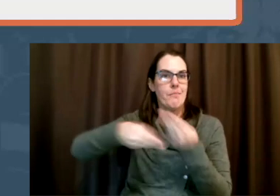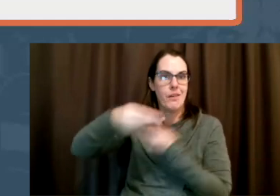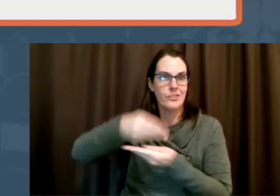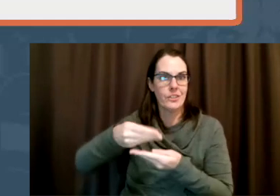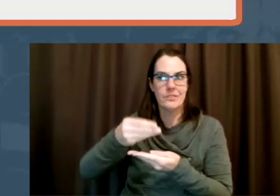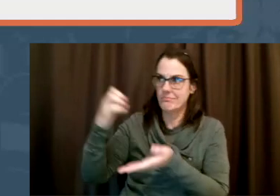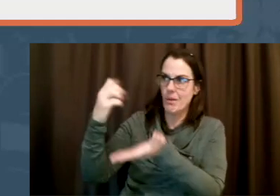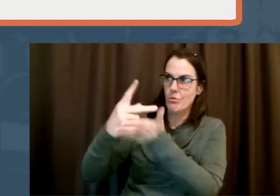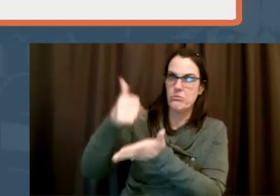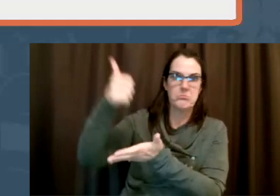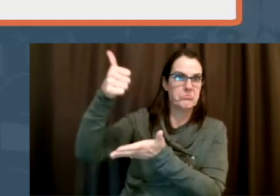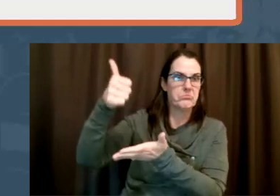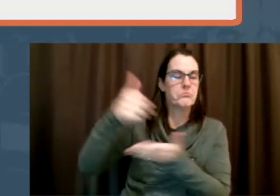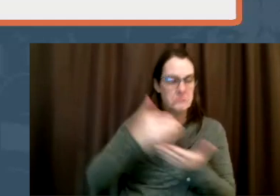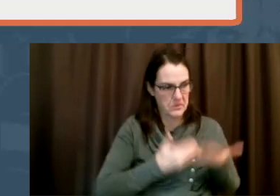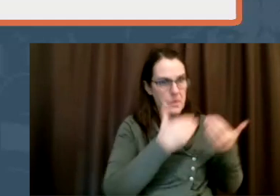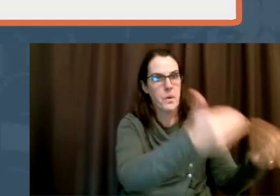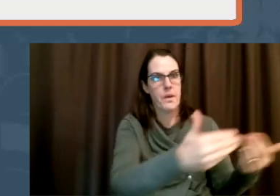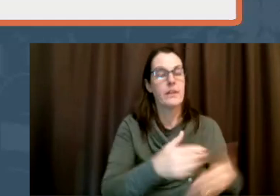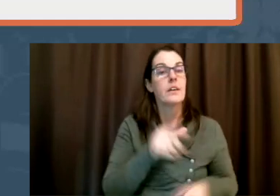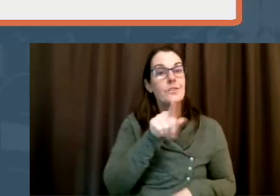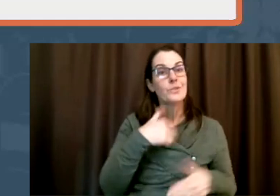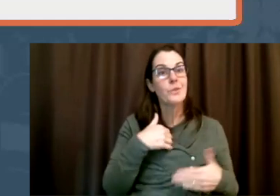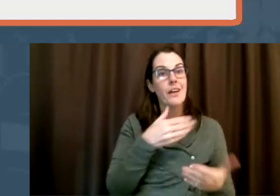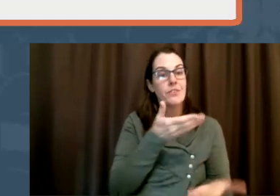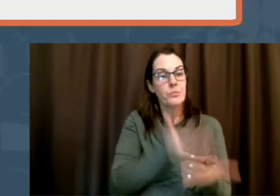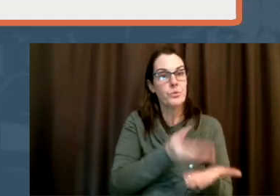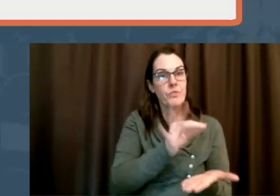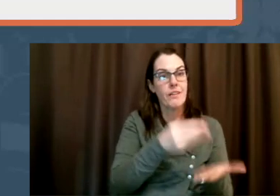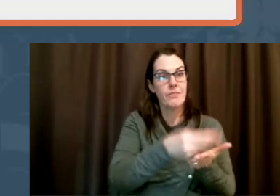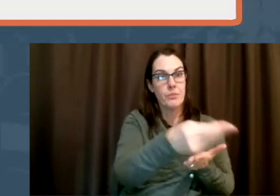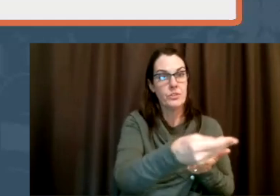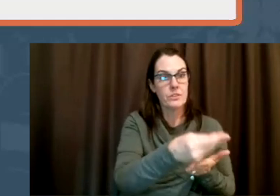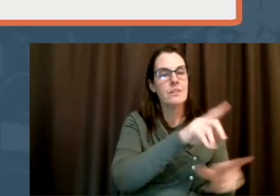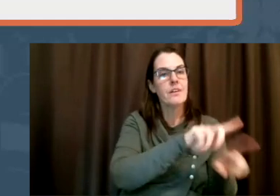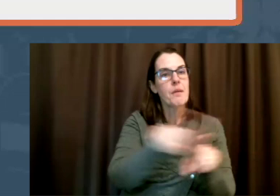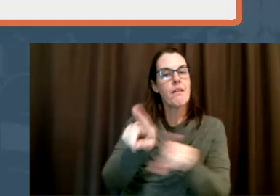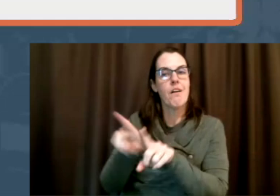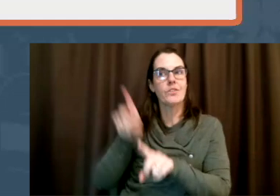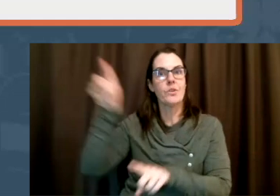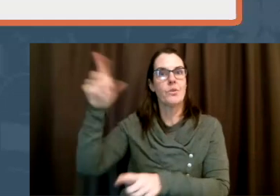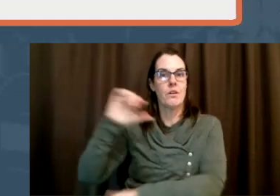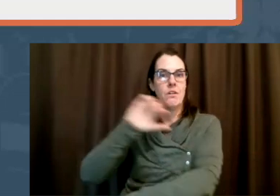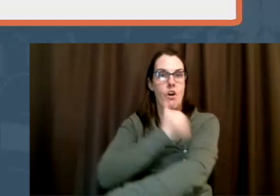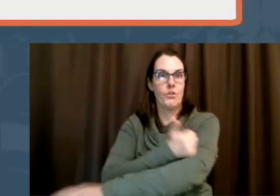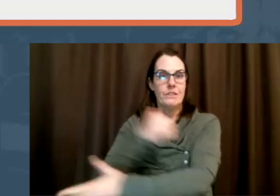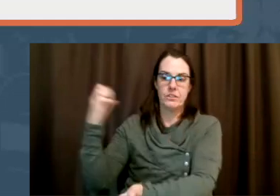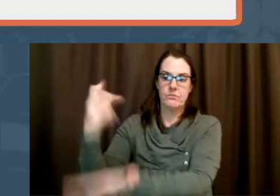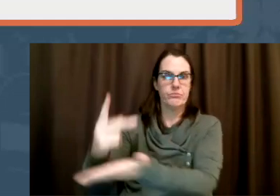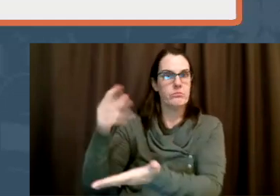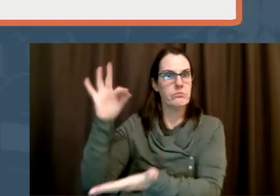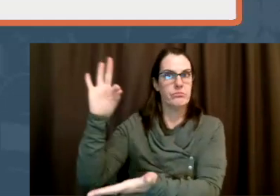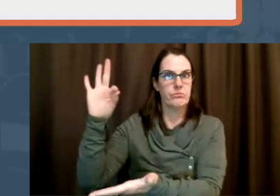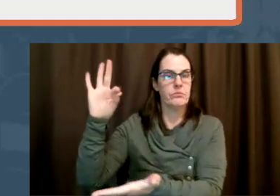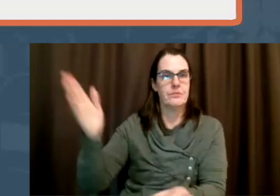of purchase to substantiate that you spent money on what you said you did, but also proof of authorization, right? That you have that system of